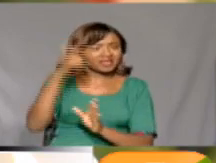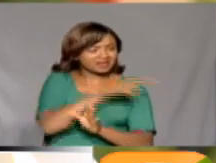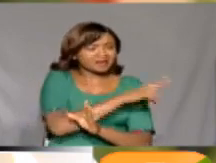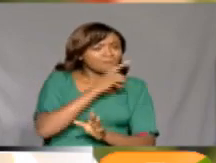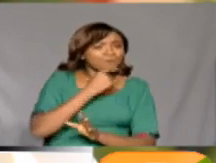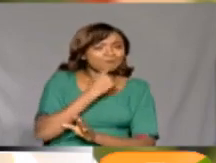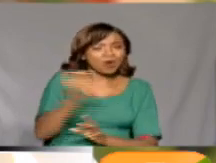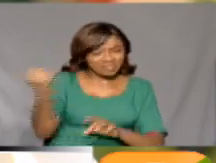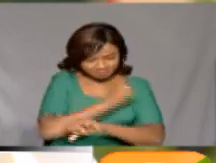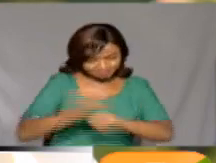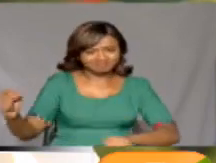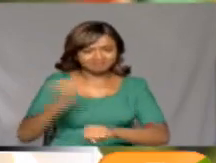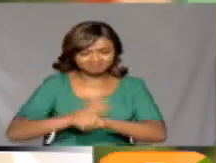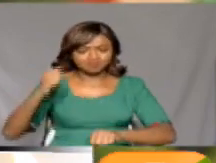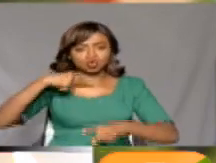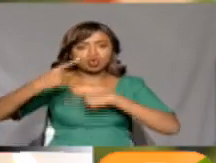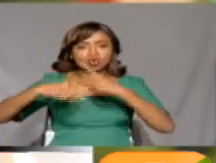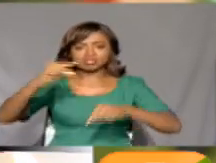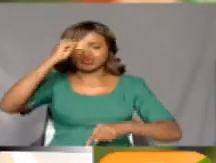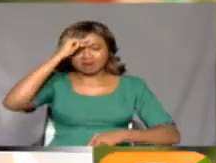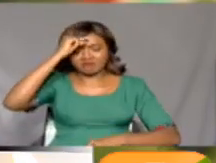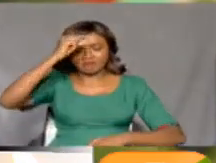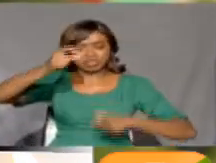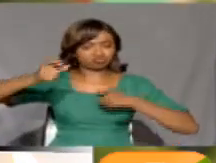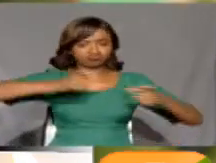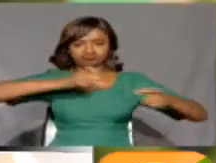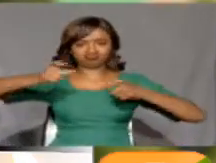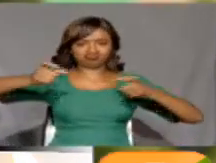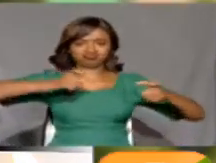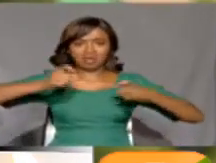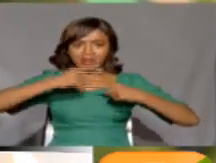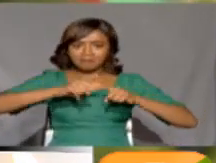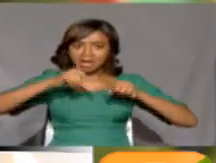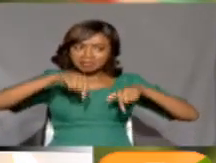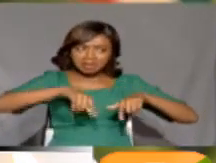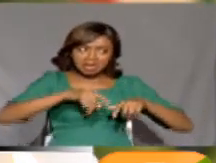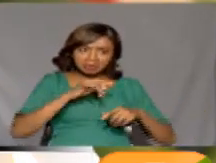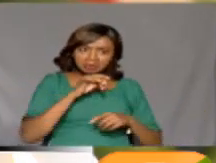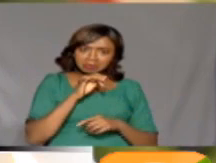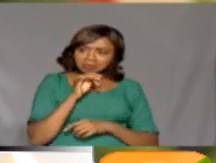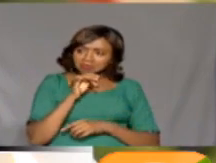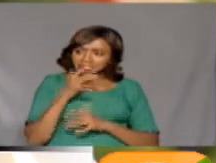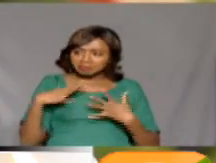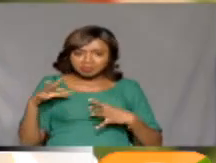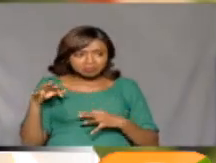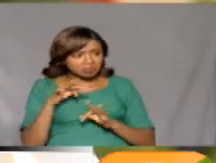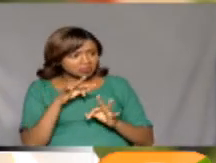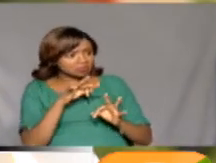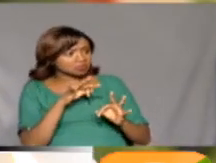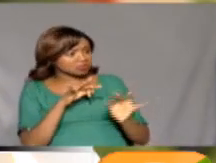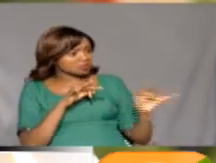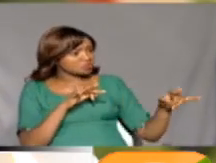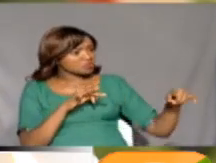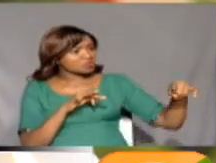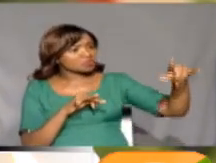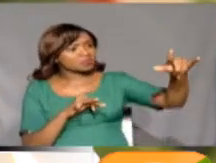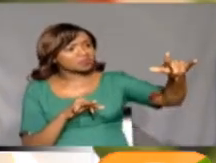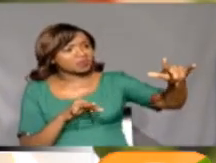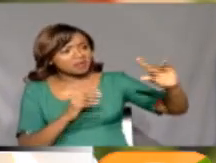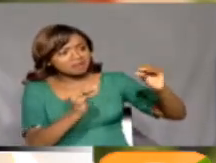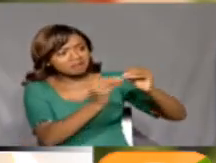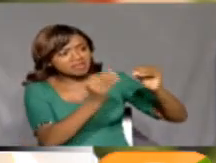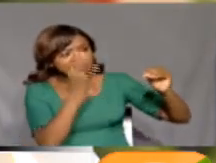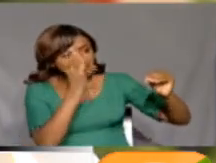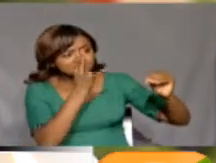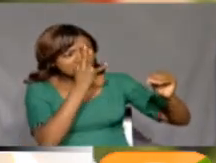went to visit Kibaki, I think it dawned on people, including us, all of us, that Moi was ready